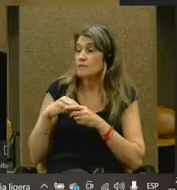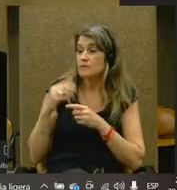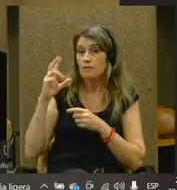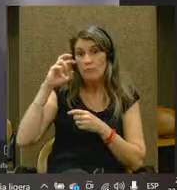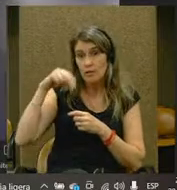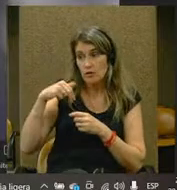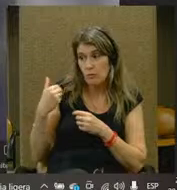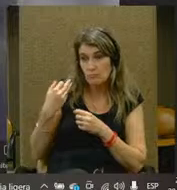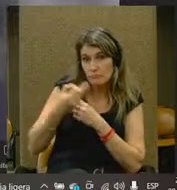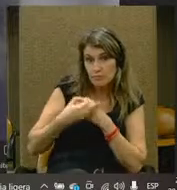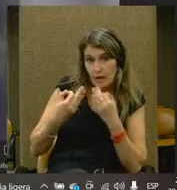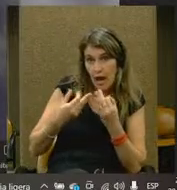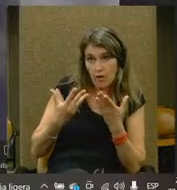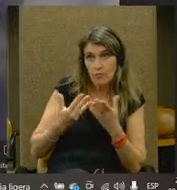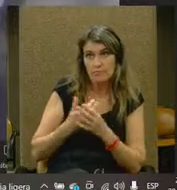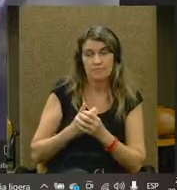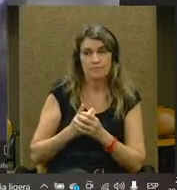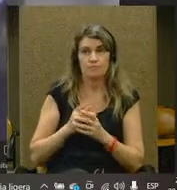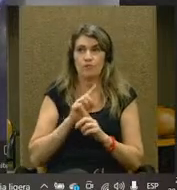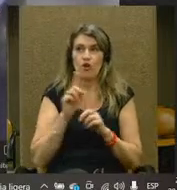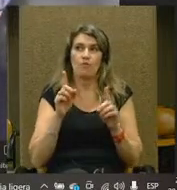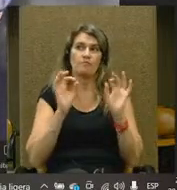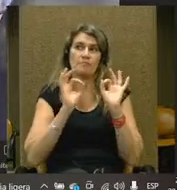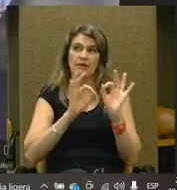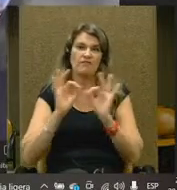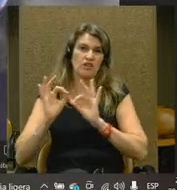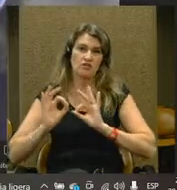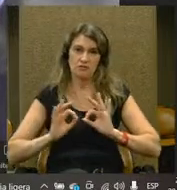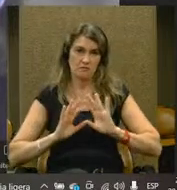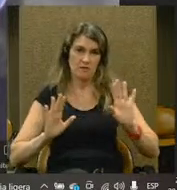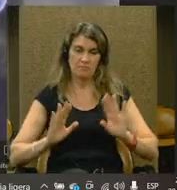No, I think you've covered it. Thank you.